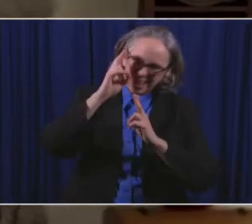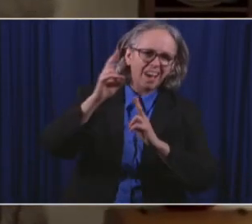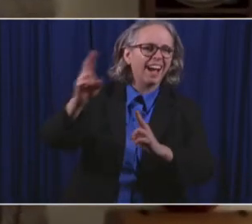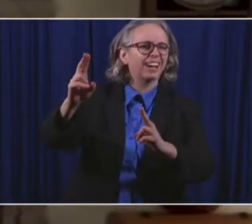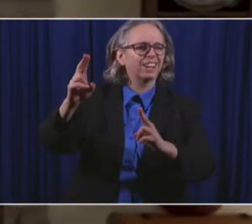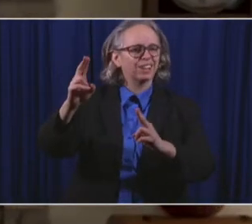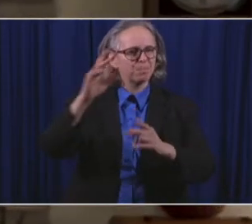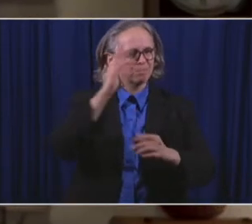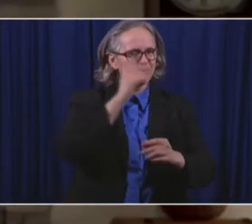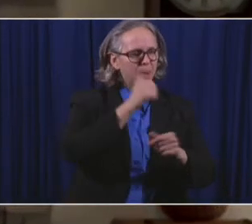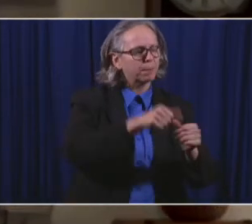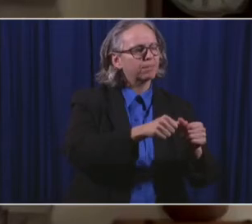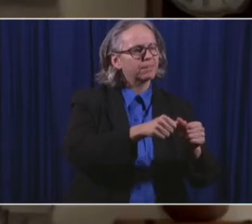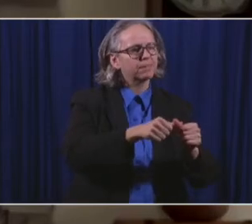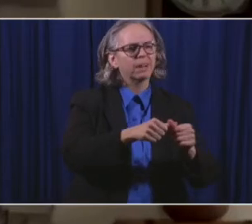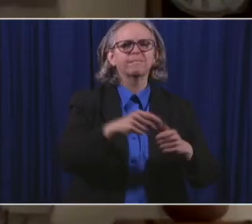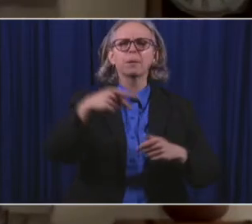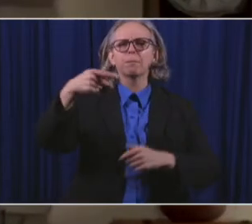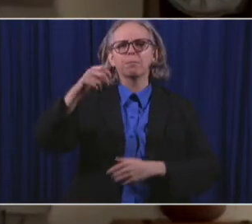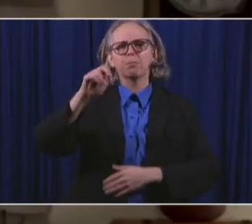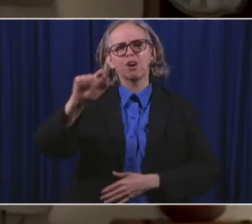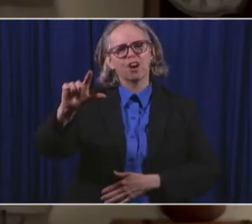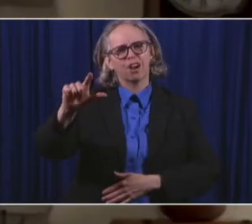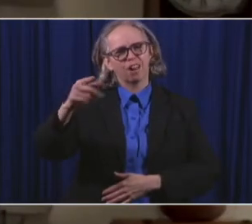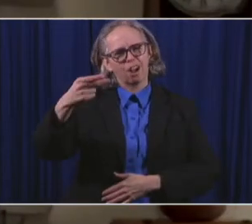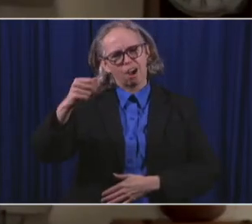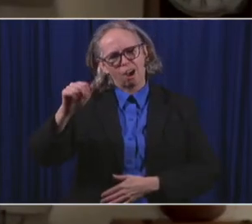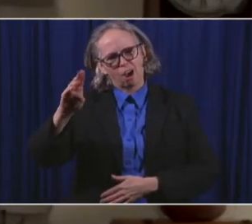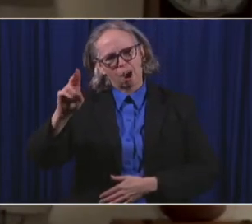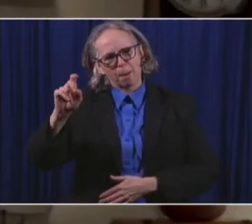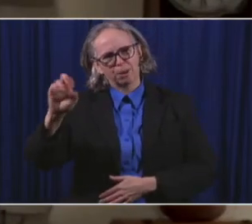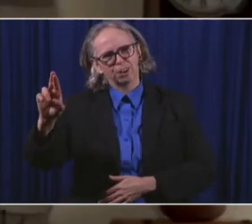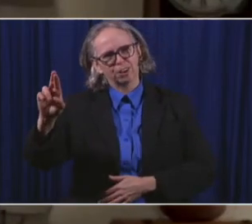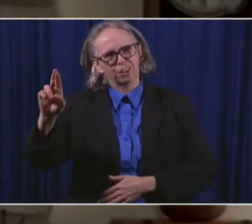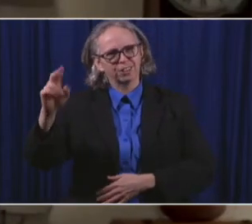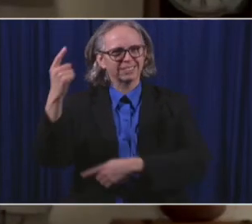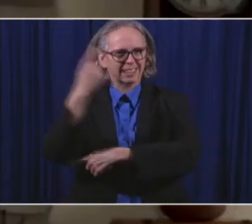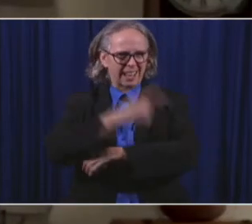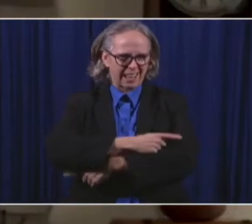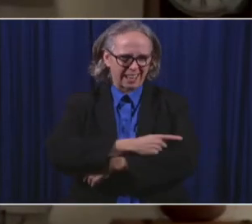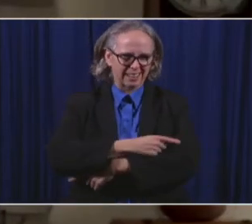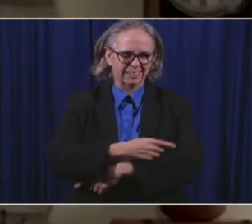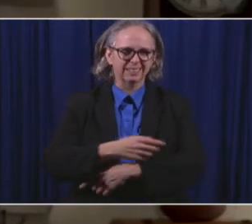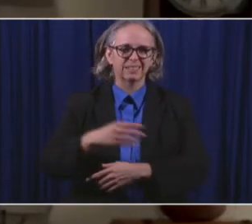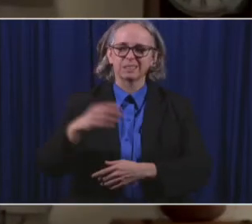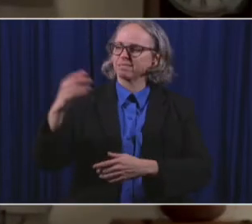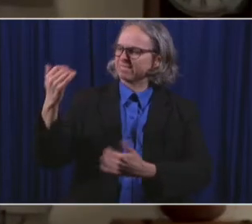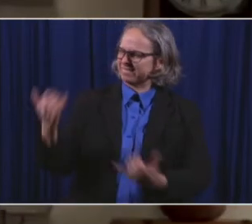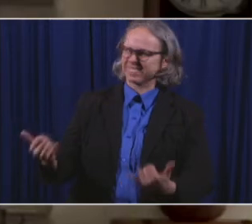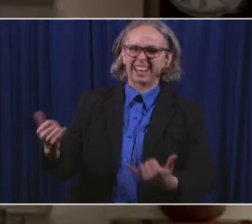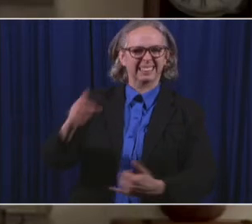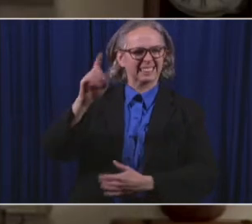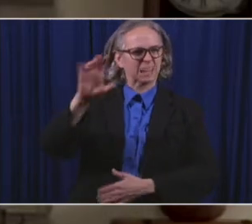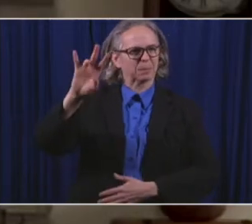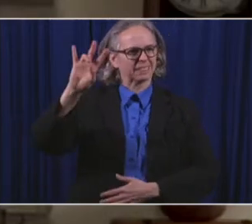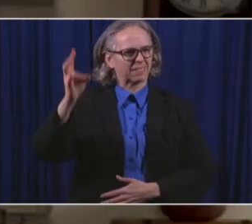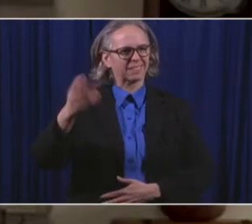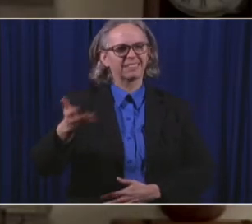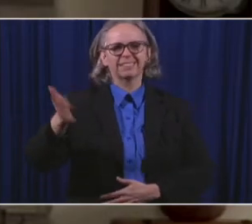who died in Pearl Harbor, December 7th, 1941.